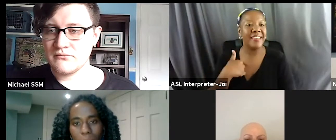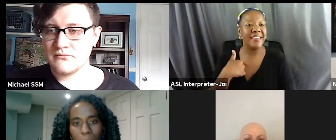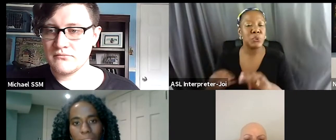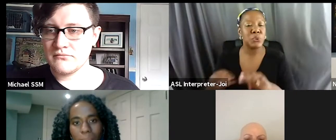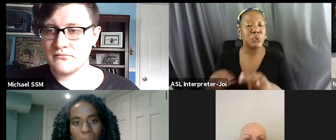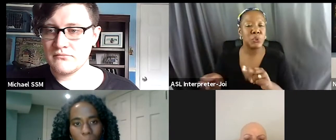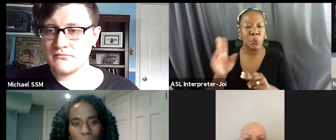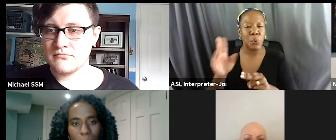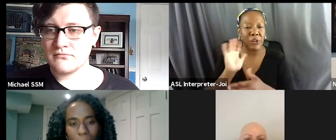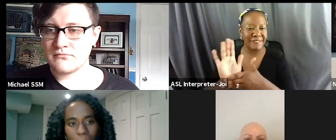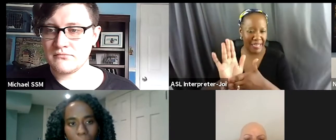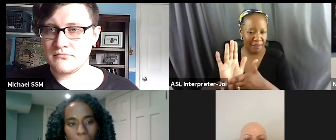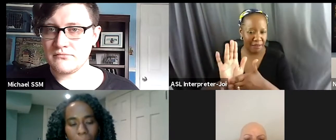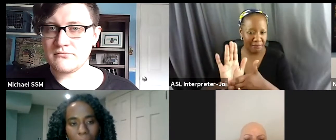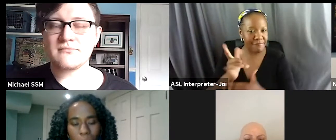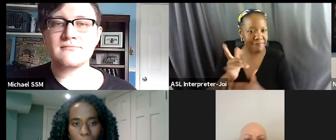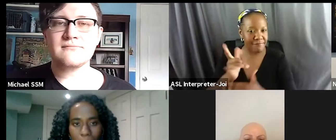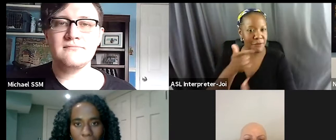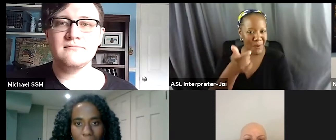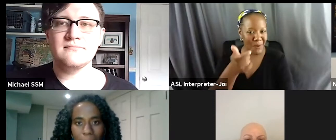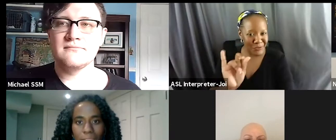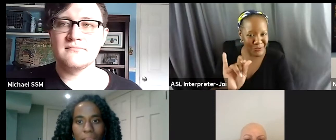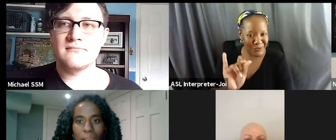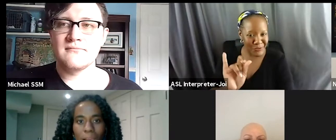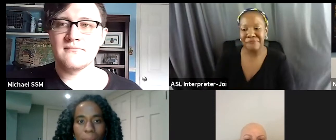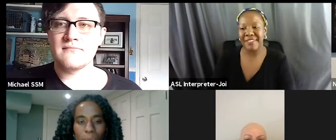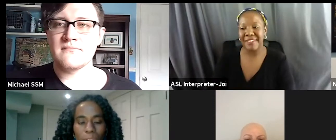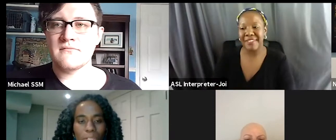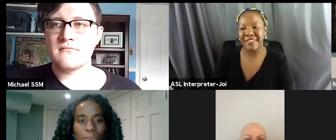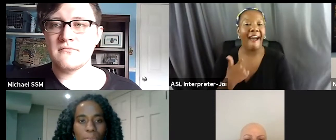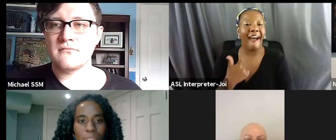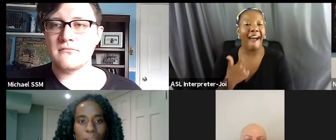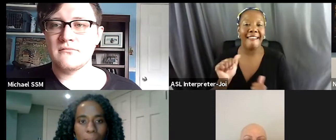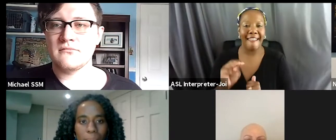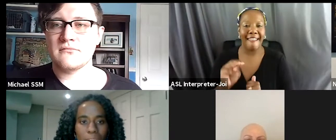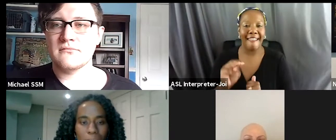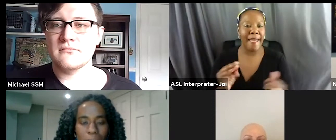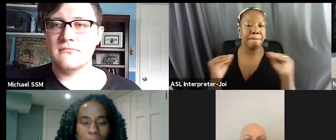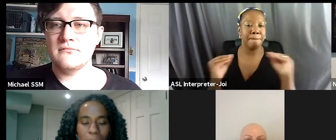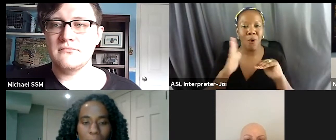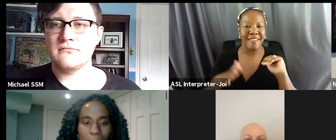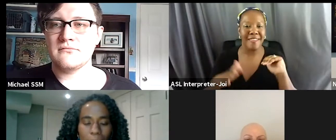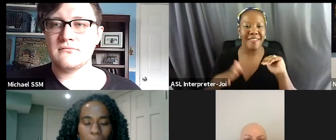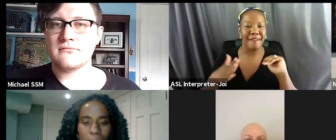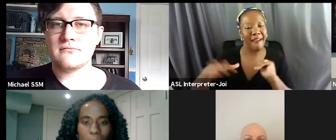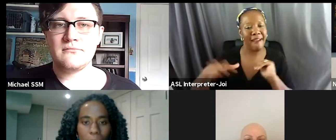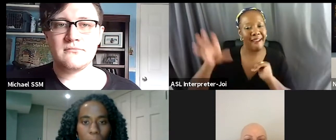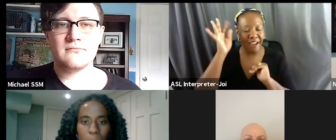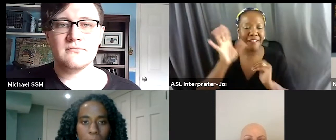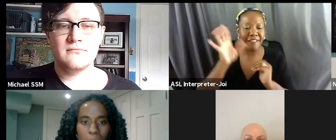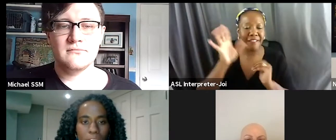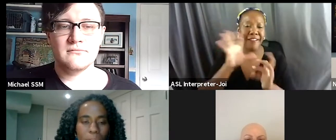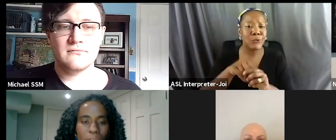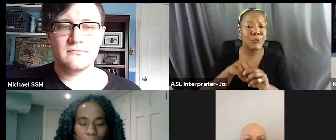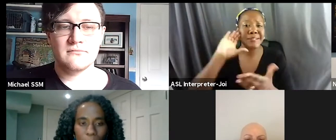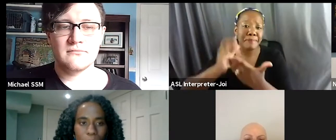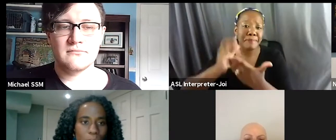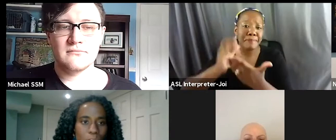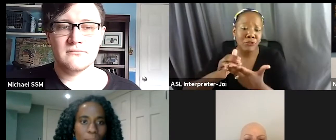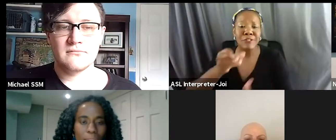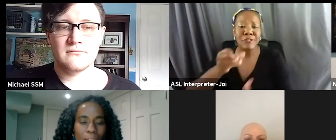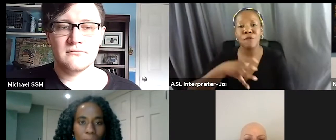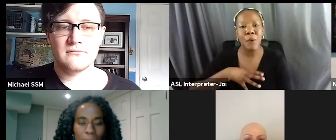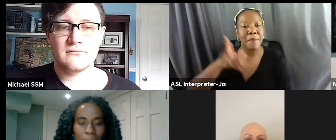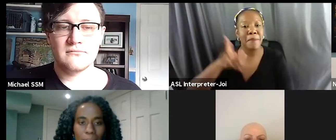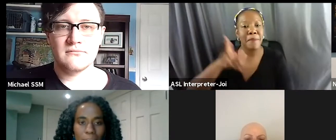that's included in the exhibit as well. I Am More Than My Hair. So it includes pictures of women who've experienced hair loss